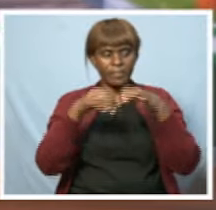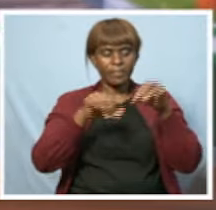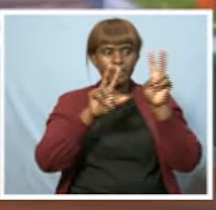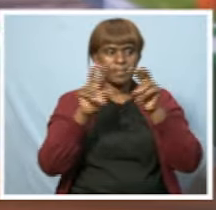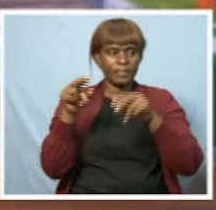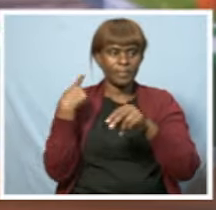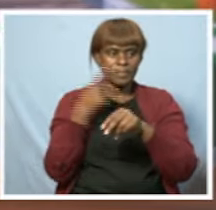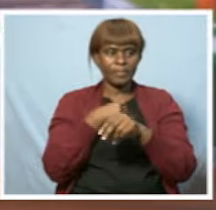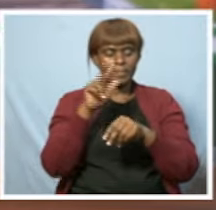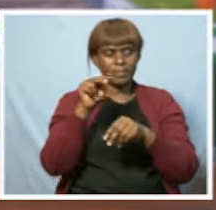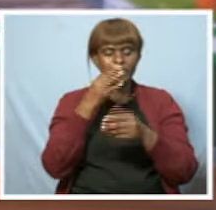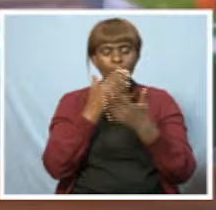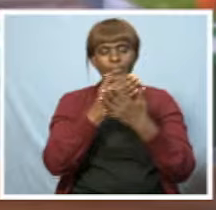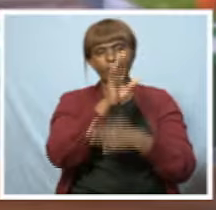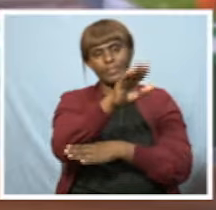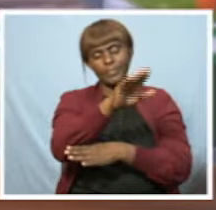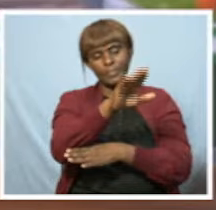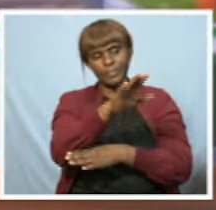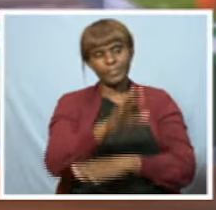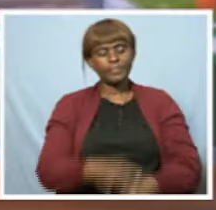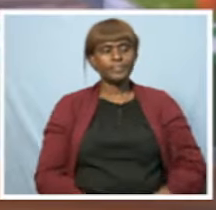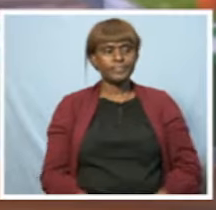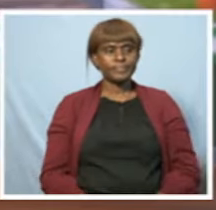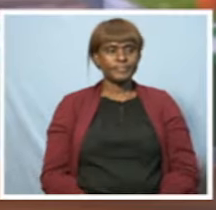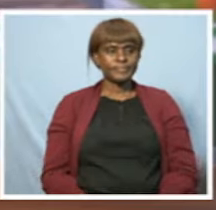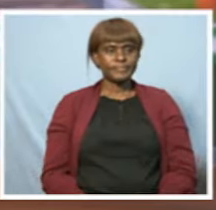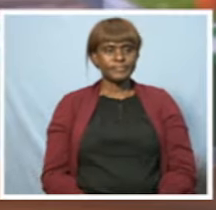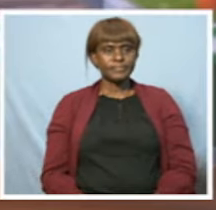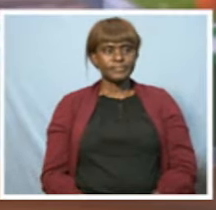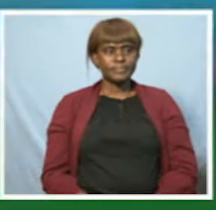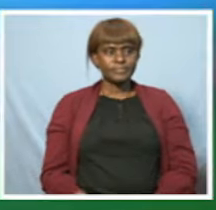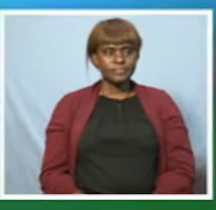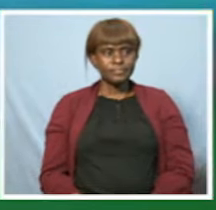watching Parliament Television. Good afternoon.